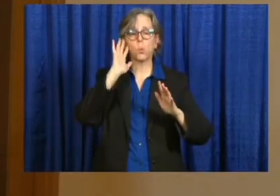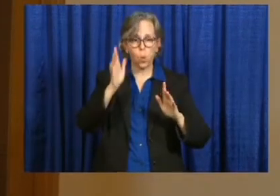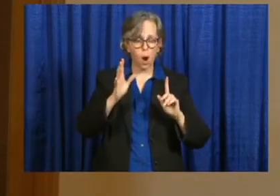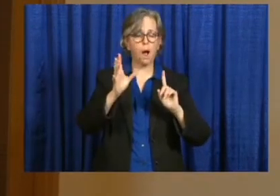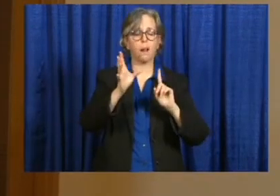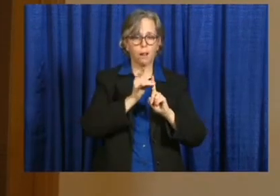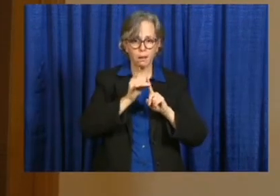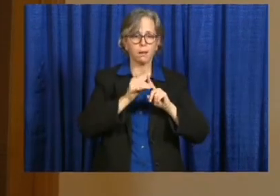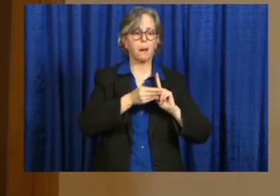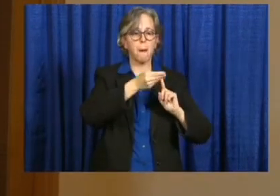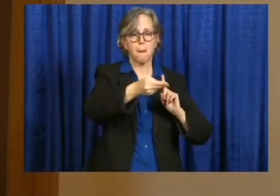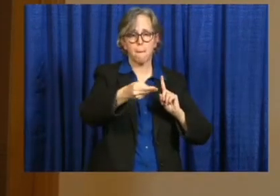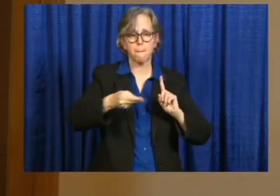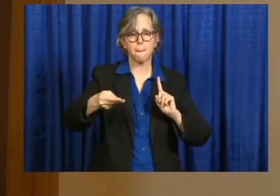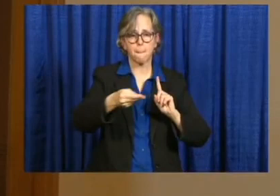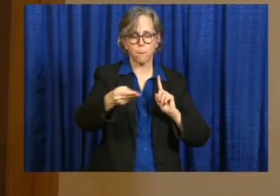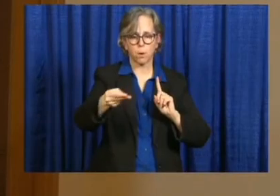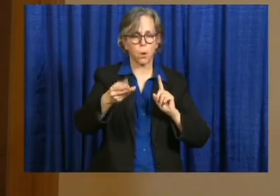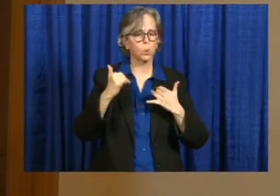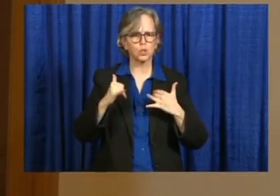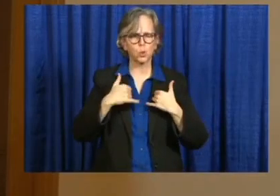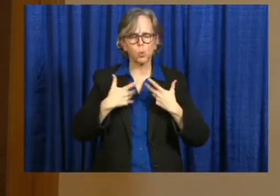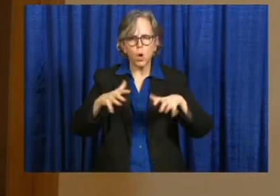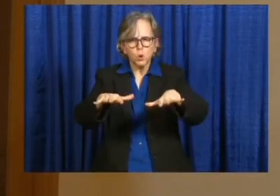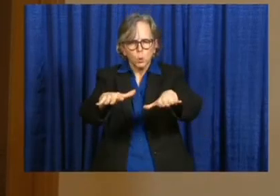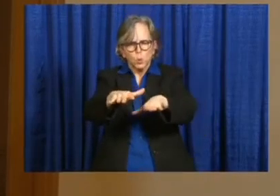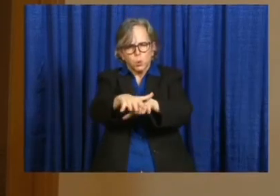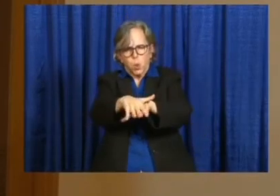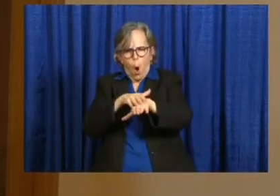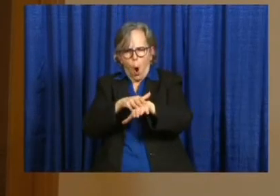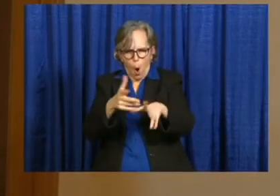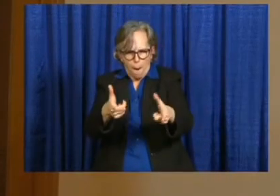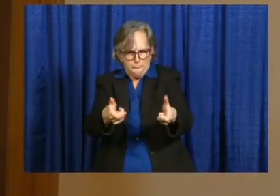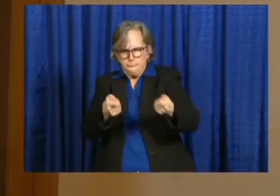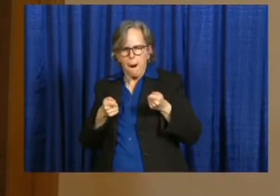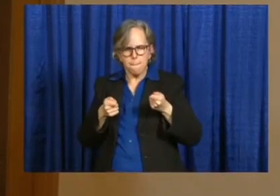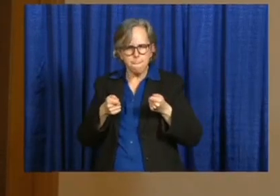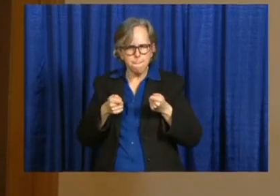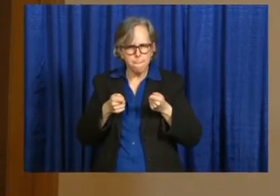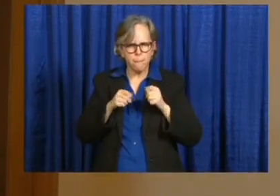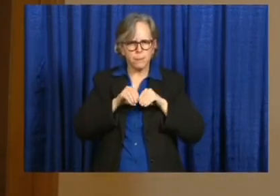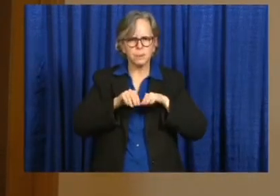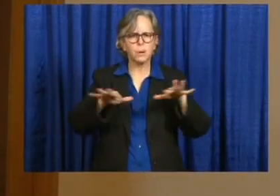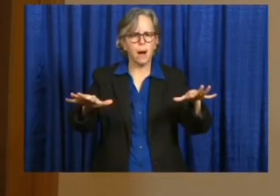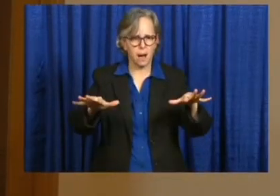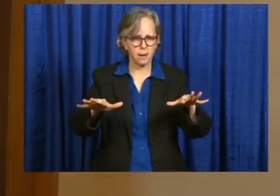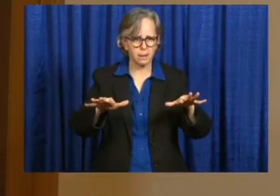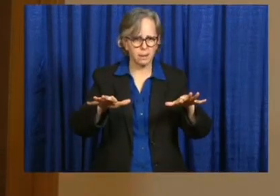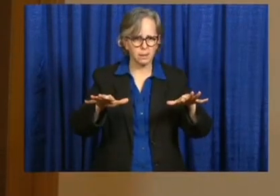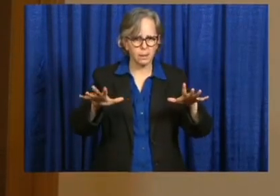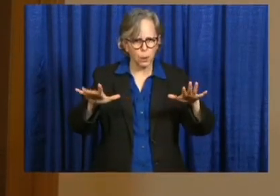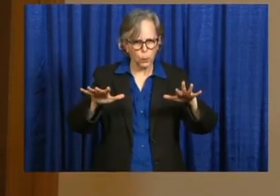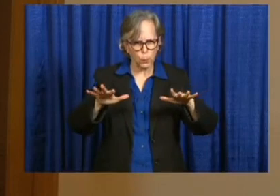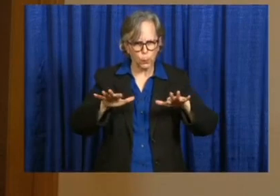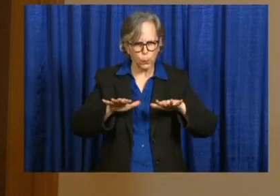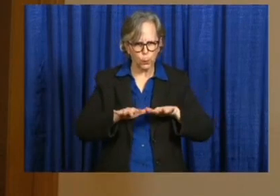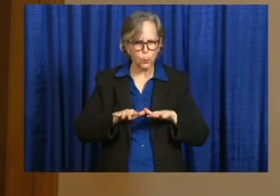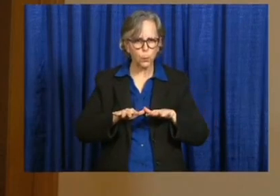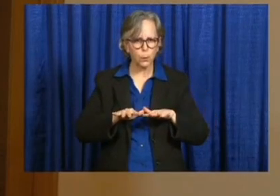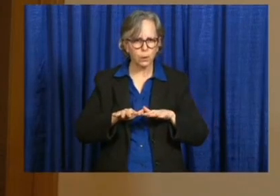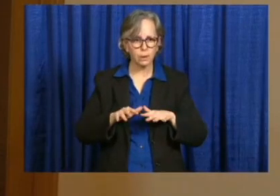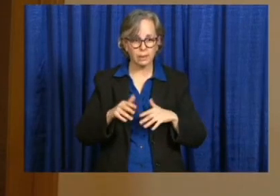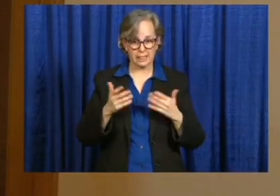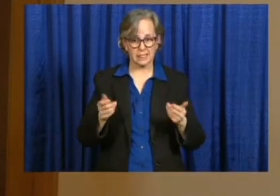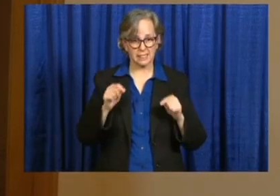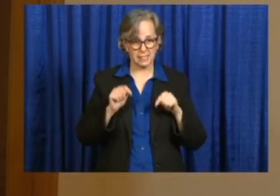it, we're decreasing that burden, we're spreading it out, and what we've done in Ohio is we've bought precious time.